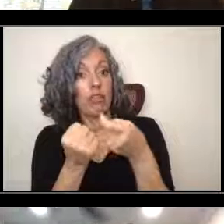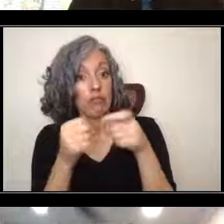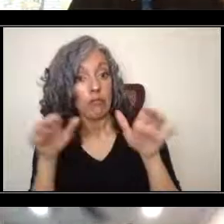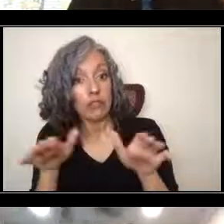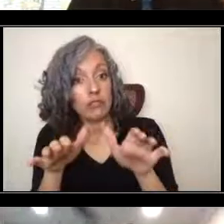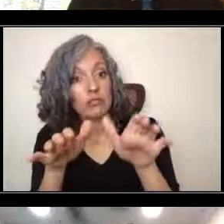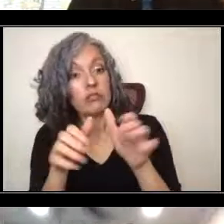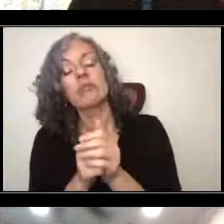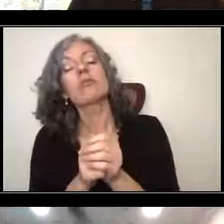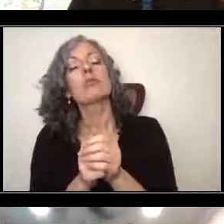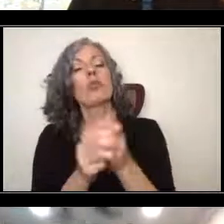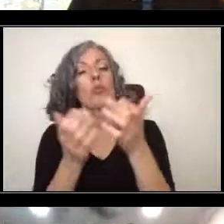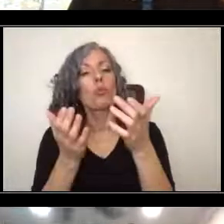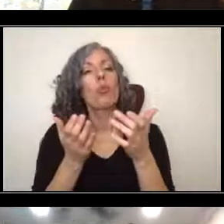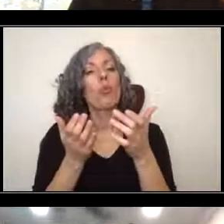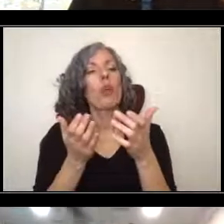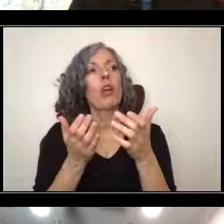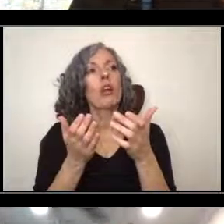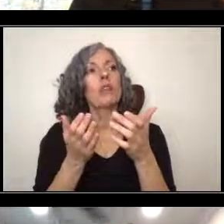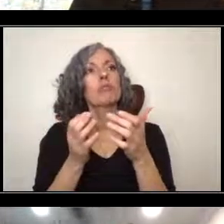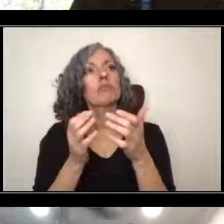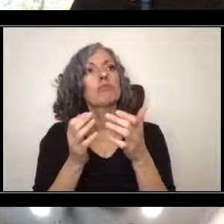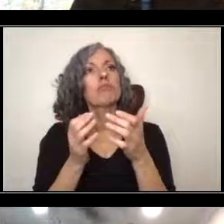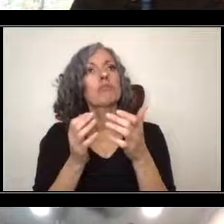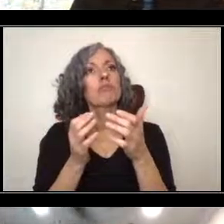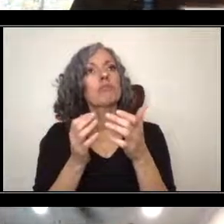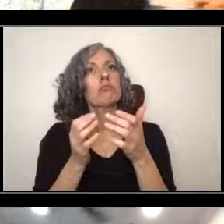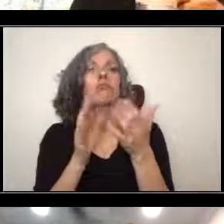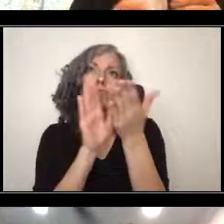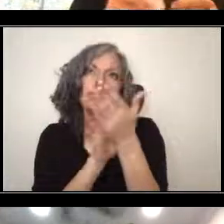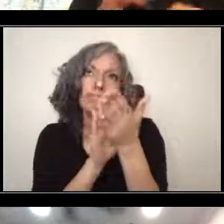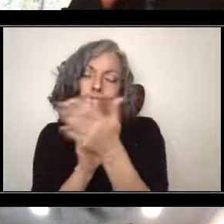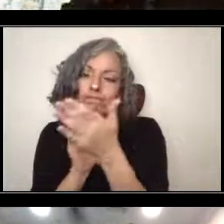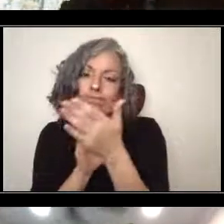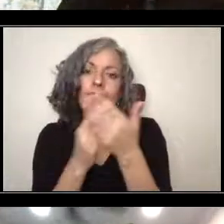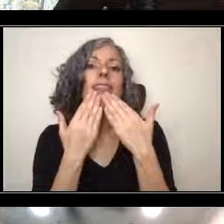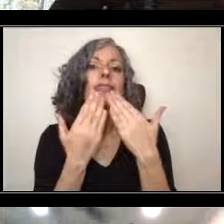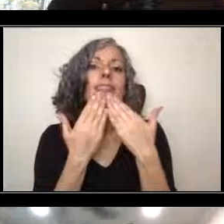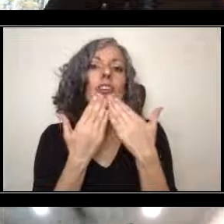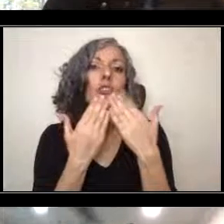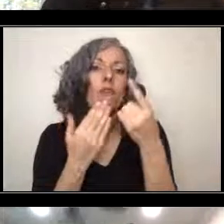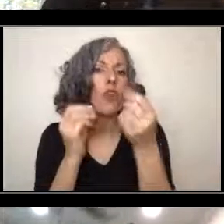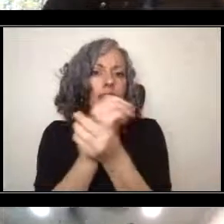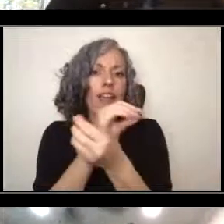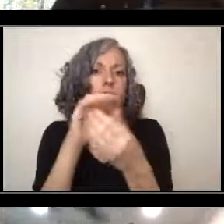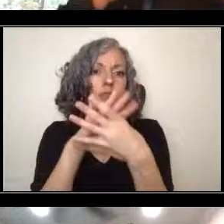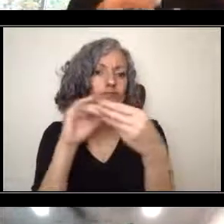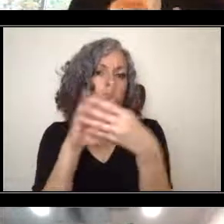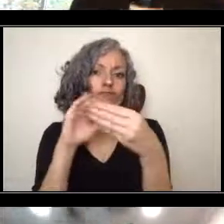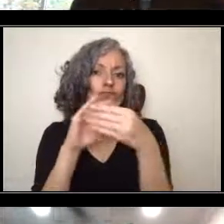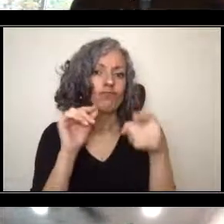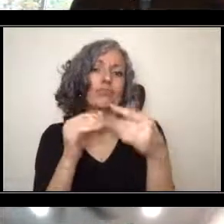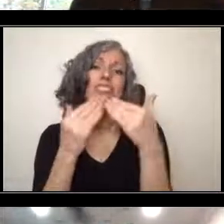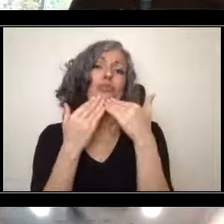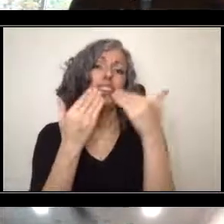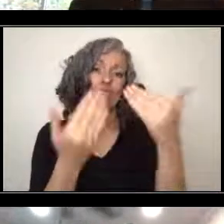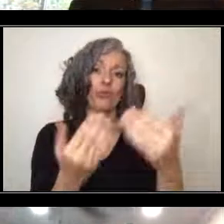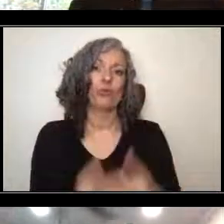to just echo our appreciation and agreement with exactly what you said. Thank you. Thank